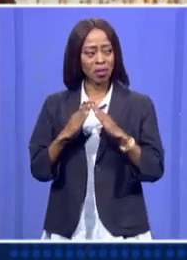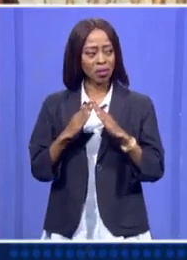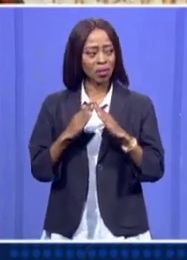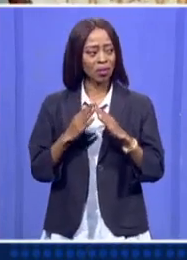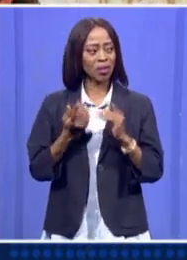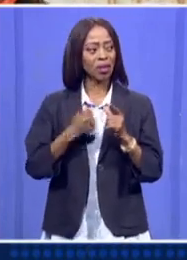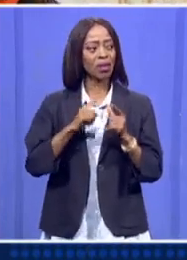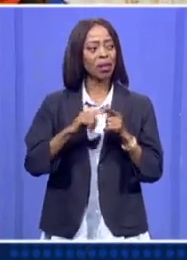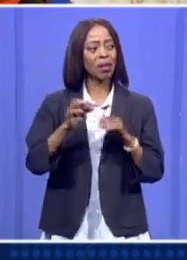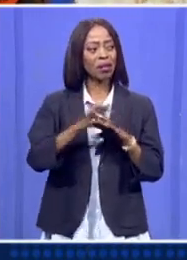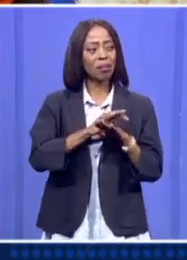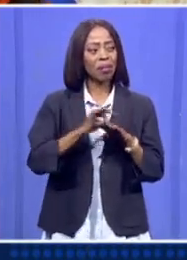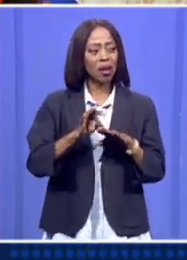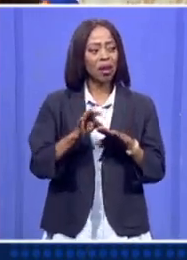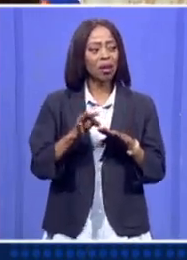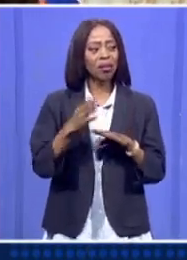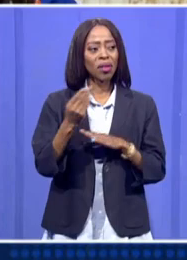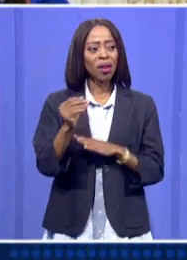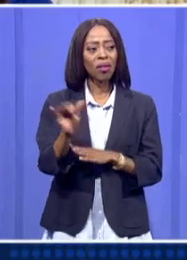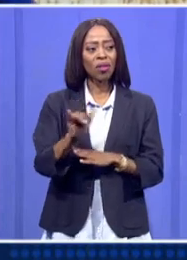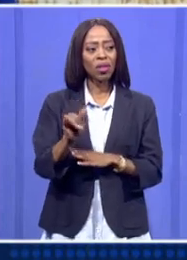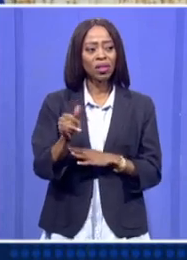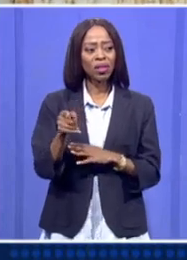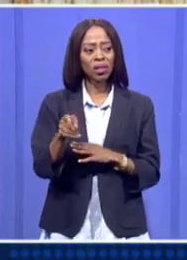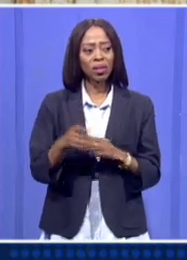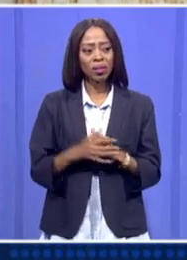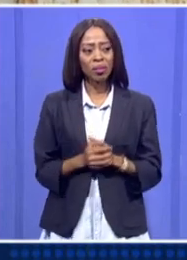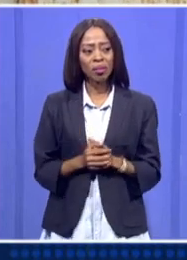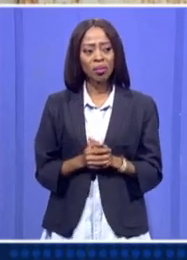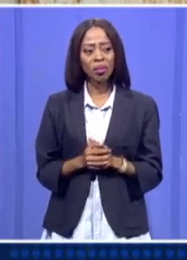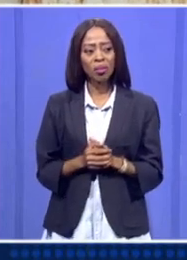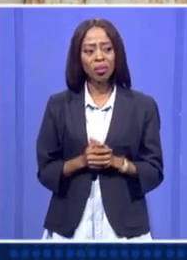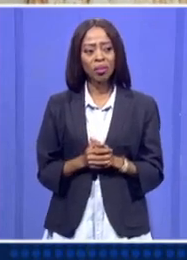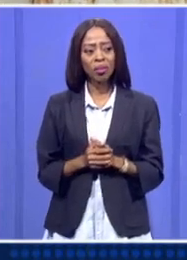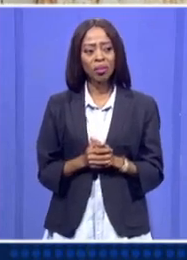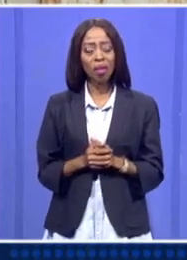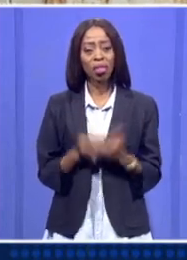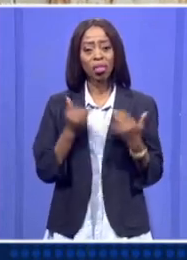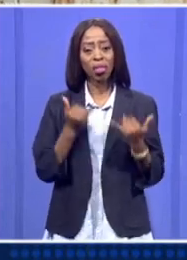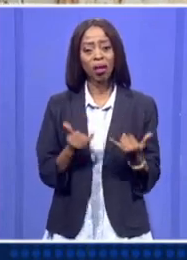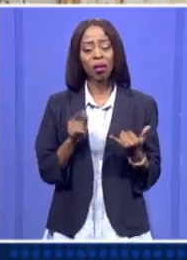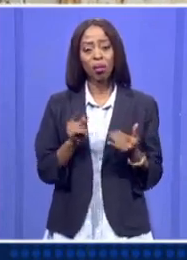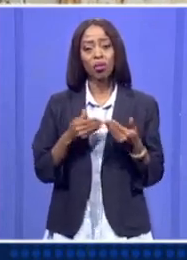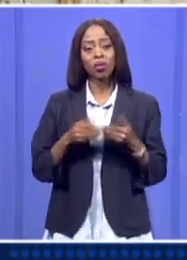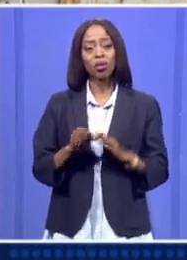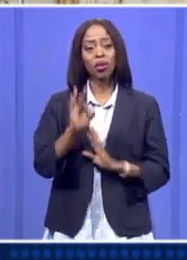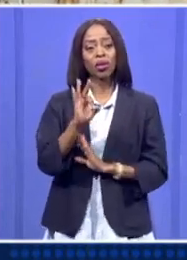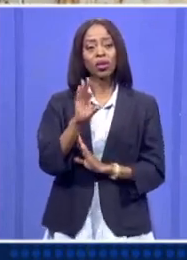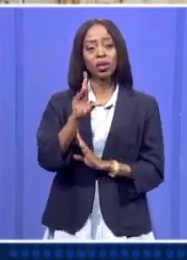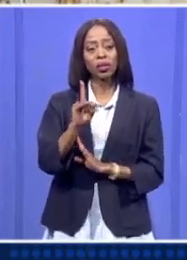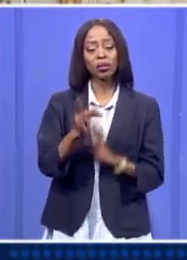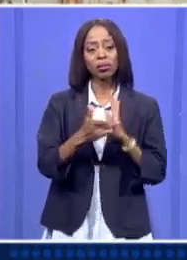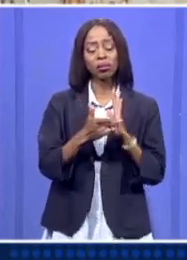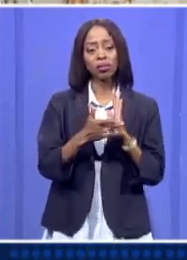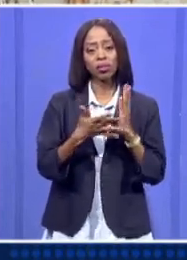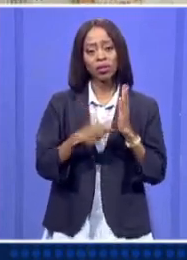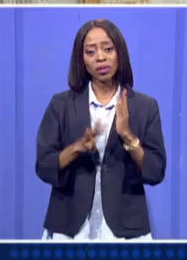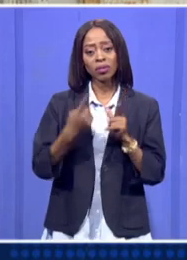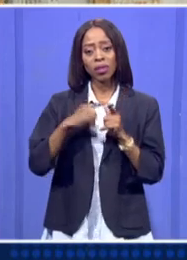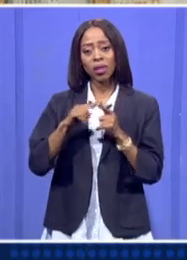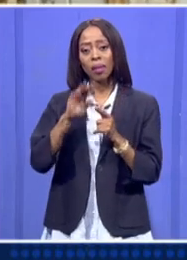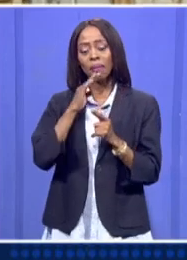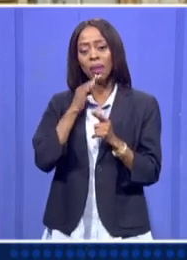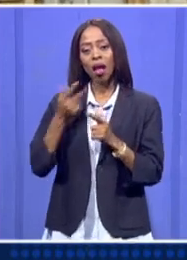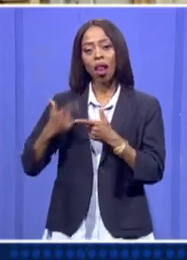What are the plans in this regard at Human Settlements? At this point, we have launched the 3D technology. We have the lab